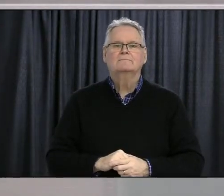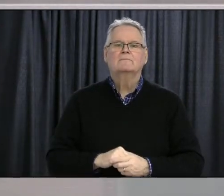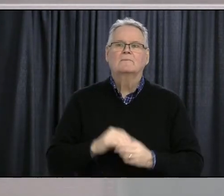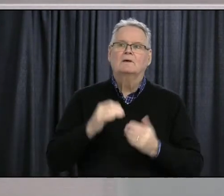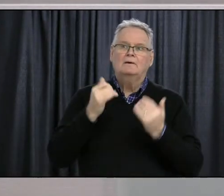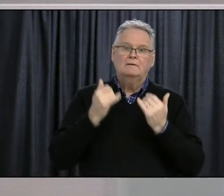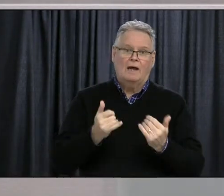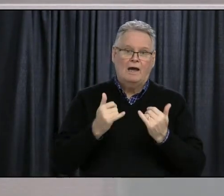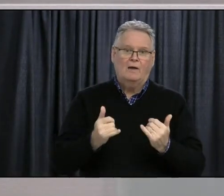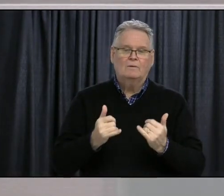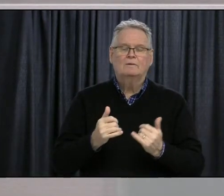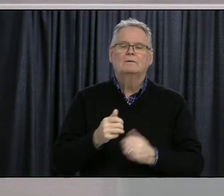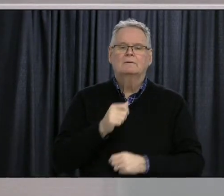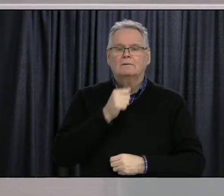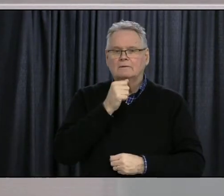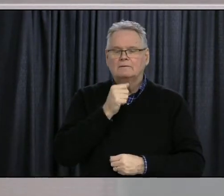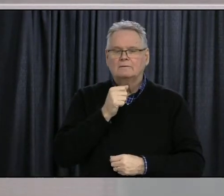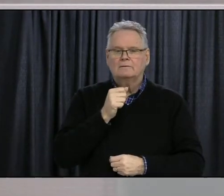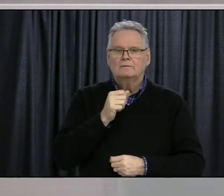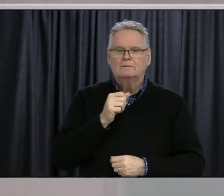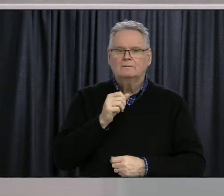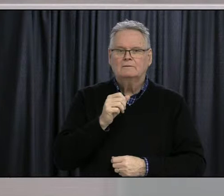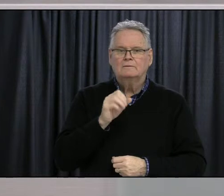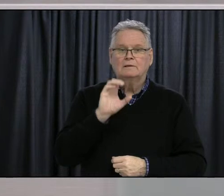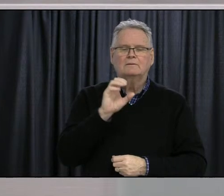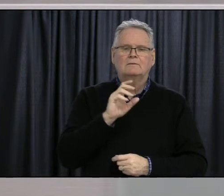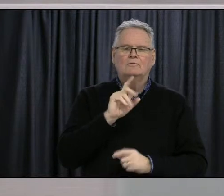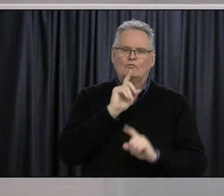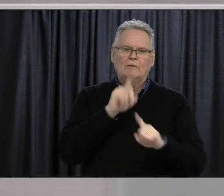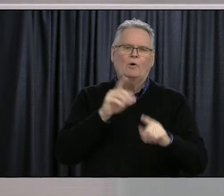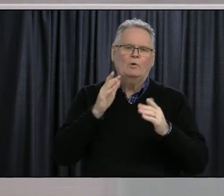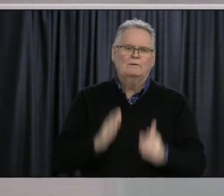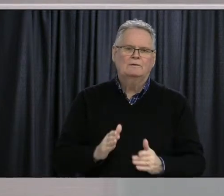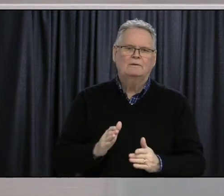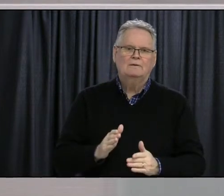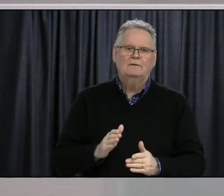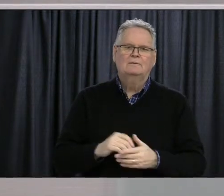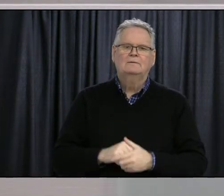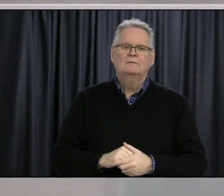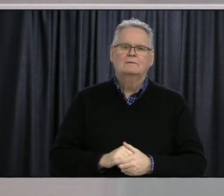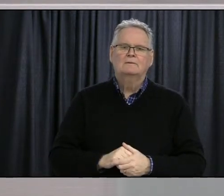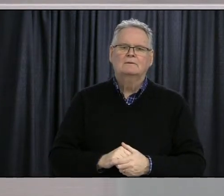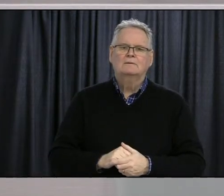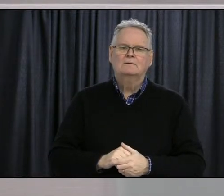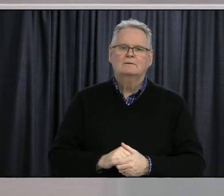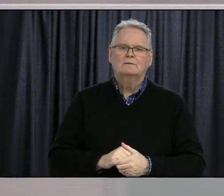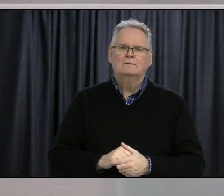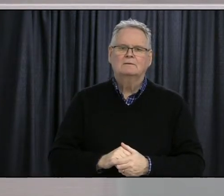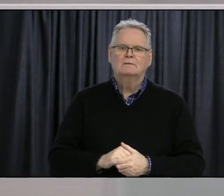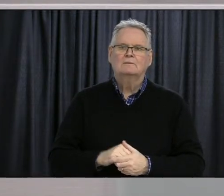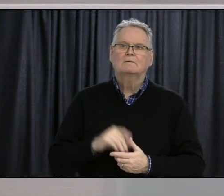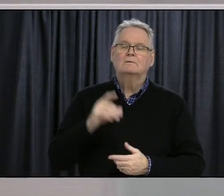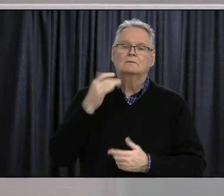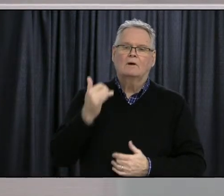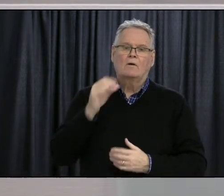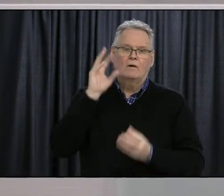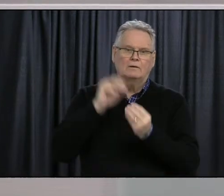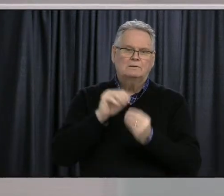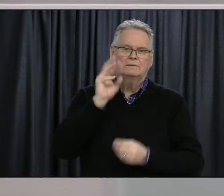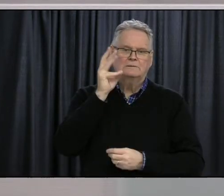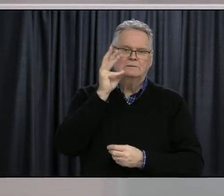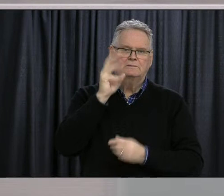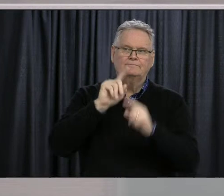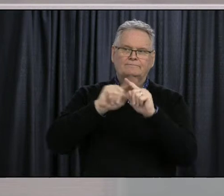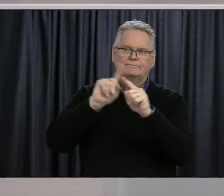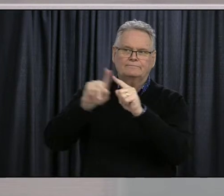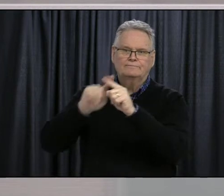Dr. Fitzgerald. There are 6 reporters registered for today's call. The question and answer session will be conducted in 2 rounds, where each